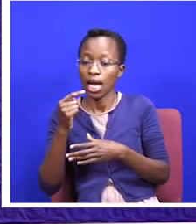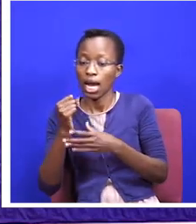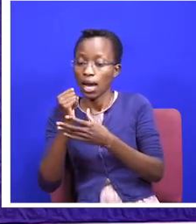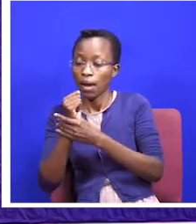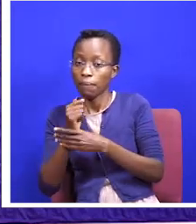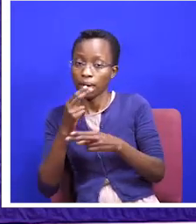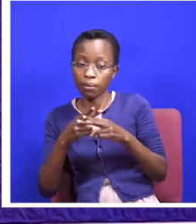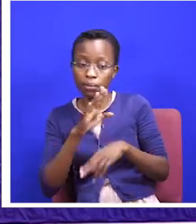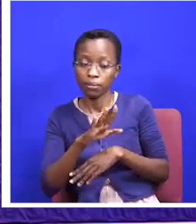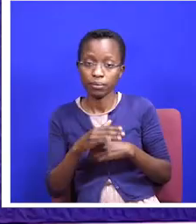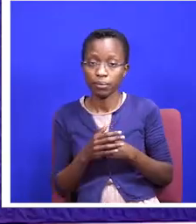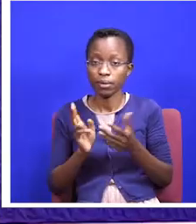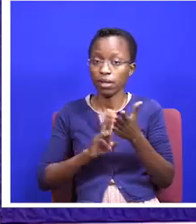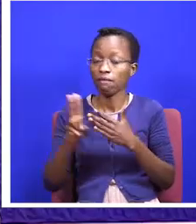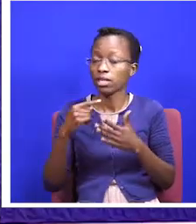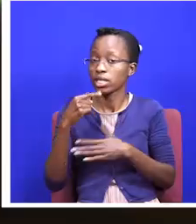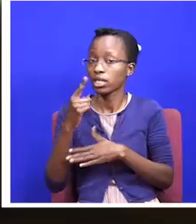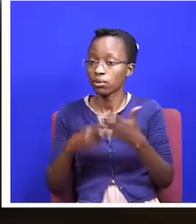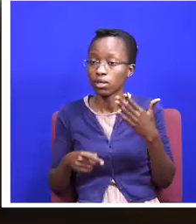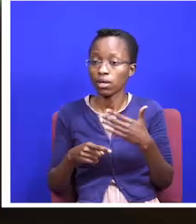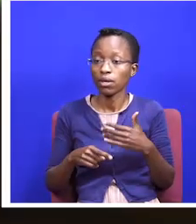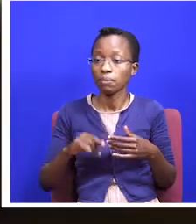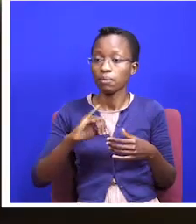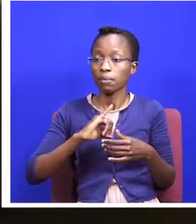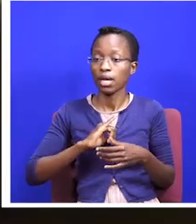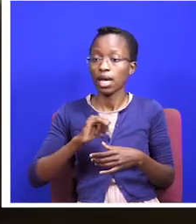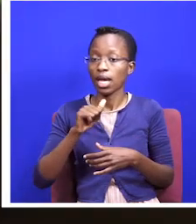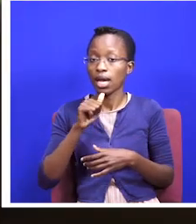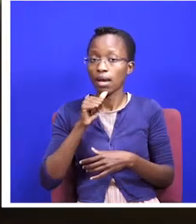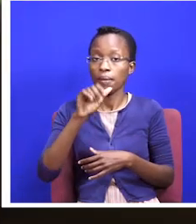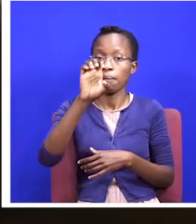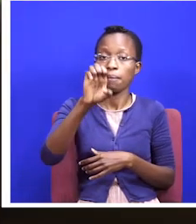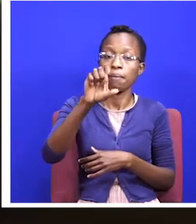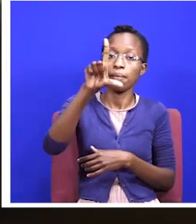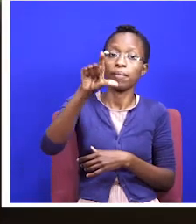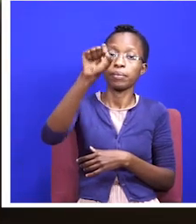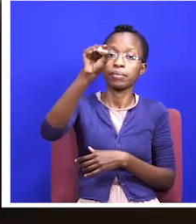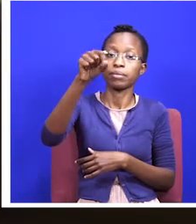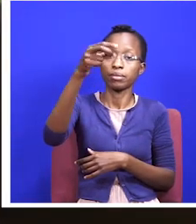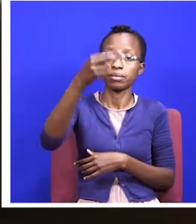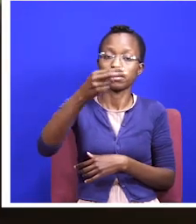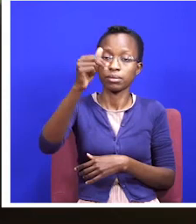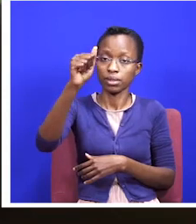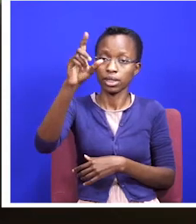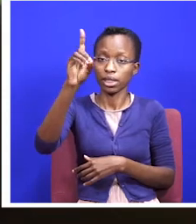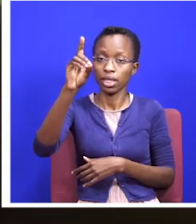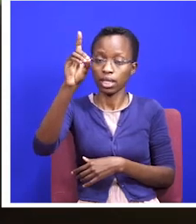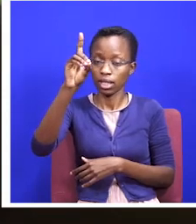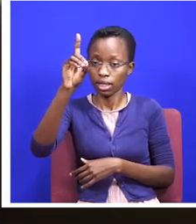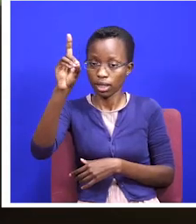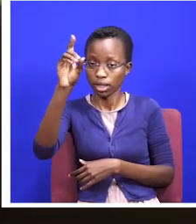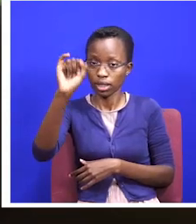his name. And this is what the verse says. I am El Shaddai,